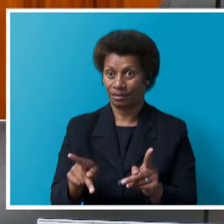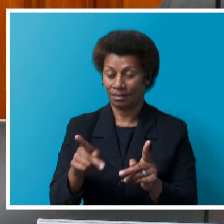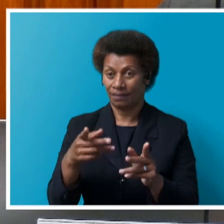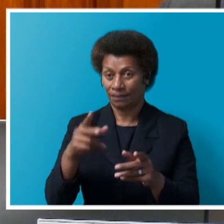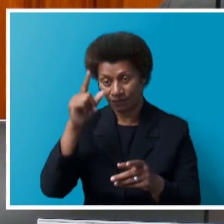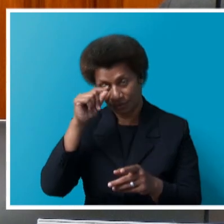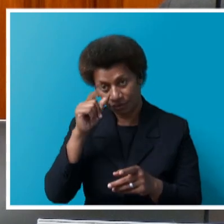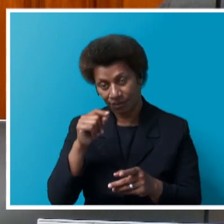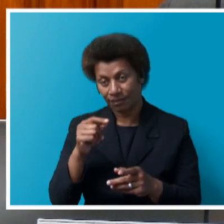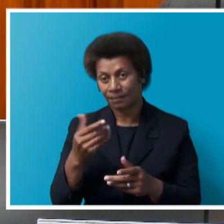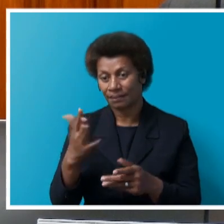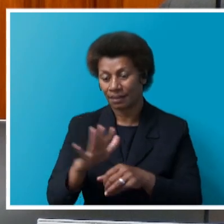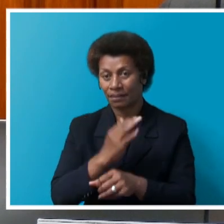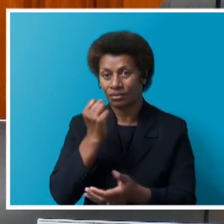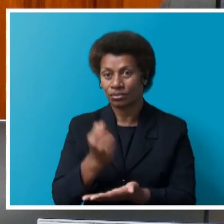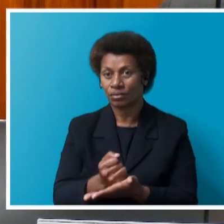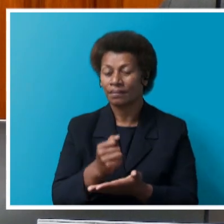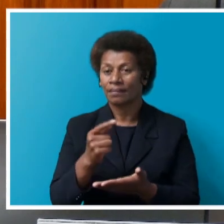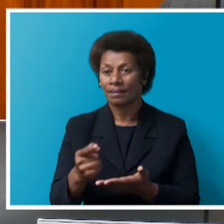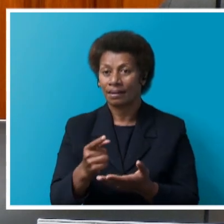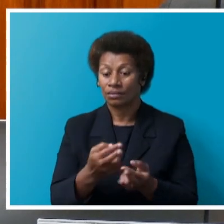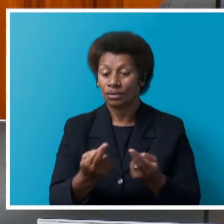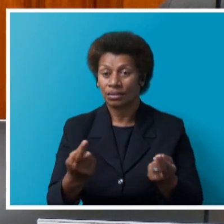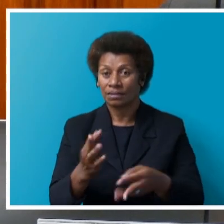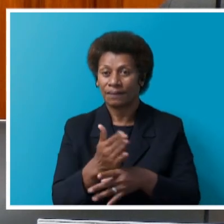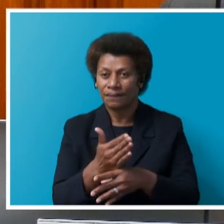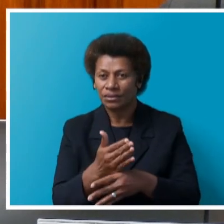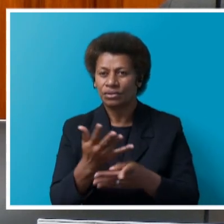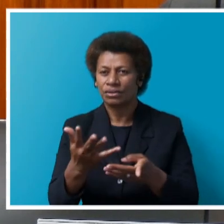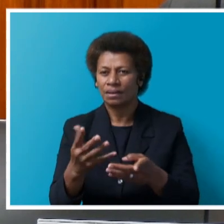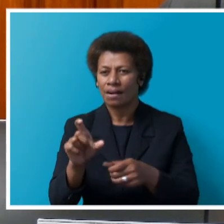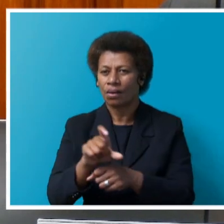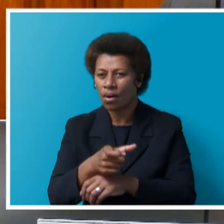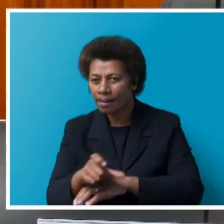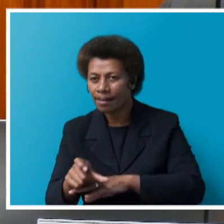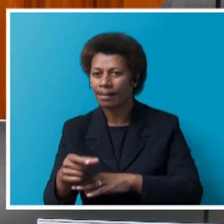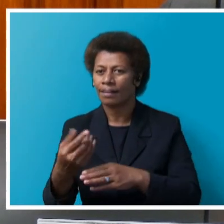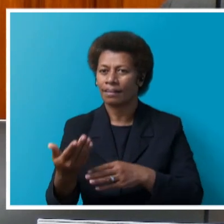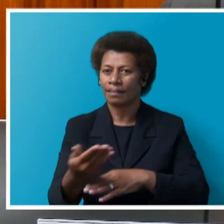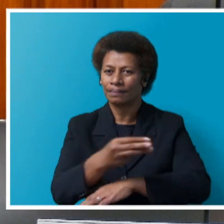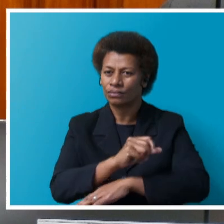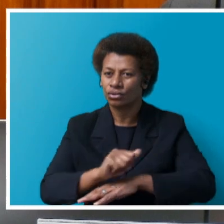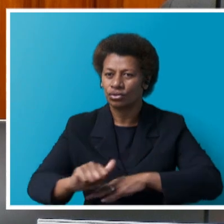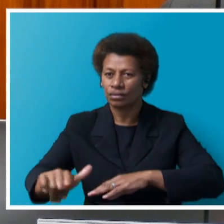also ensuring sustainable use of marine resources to support our future generation and our